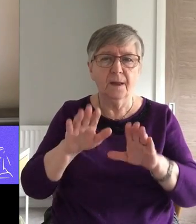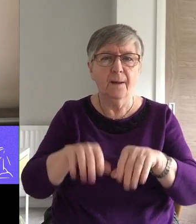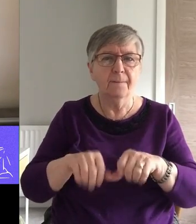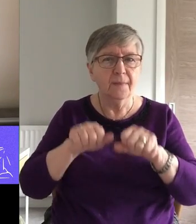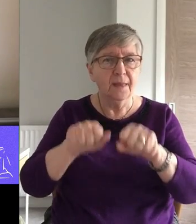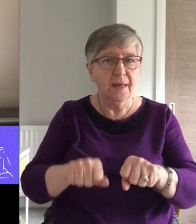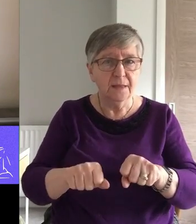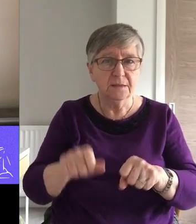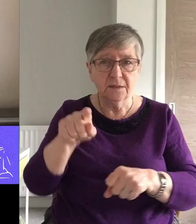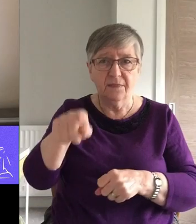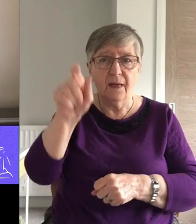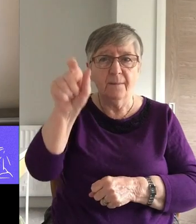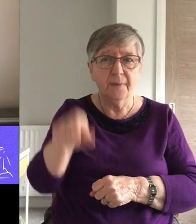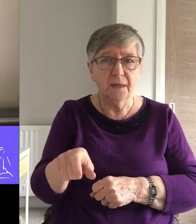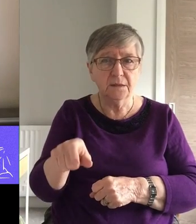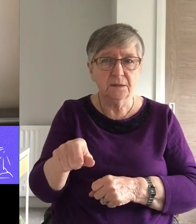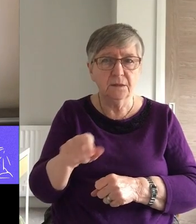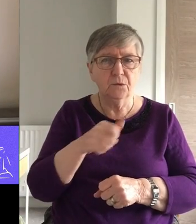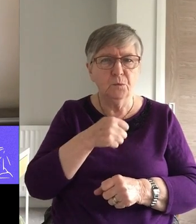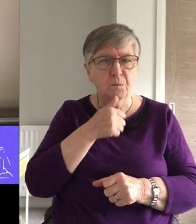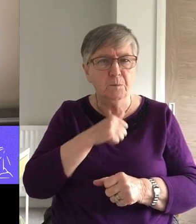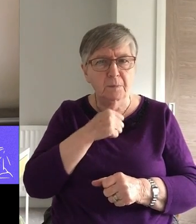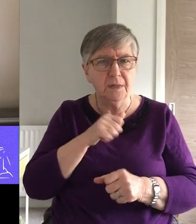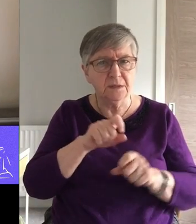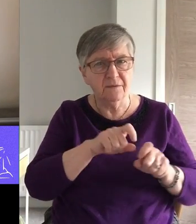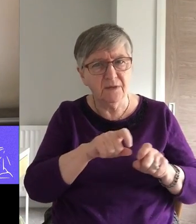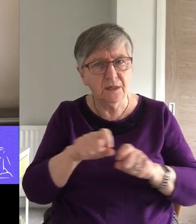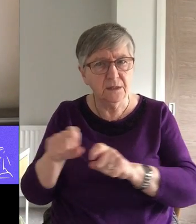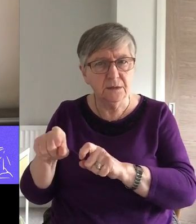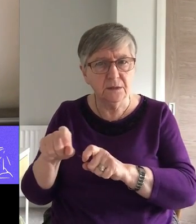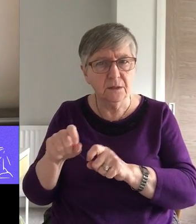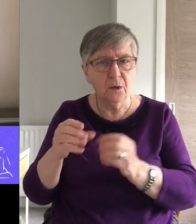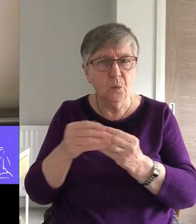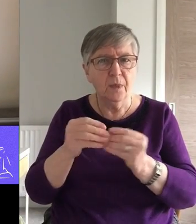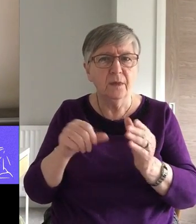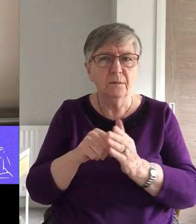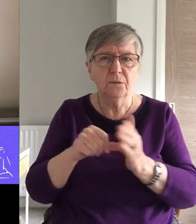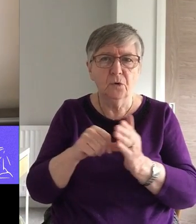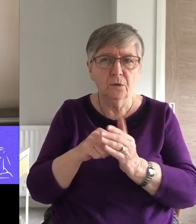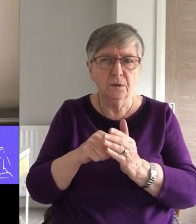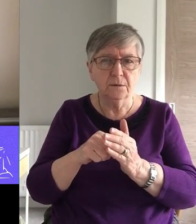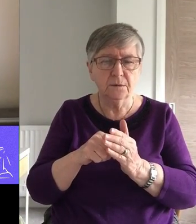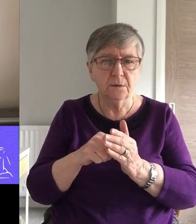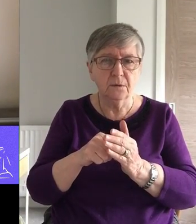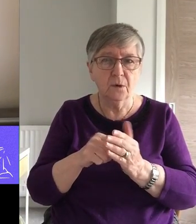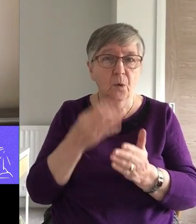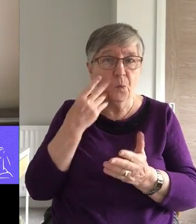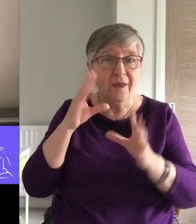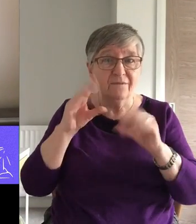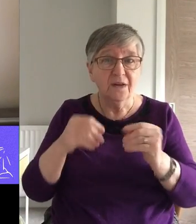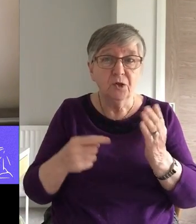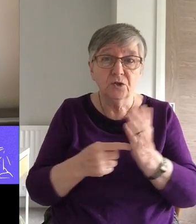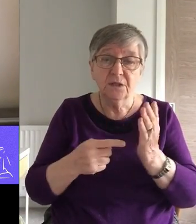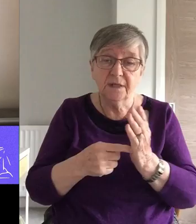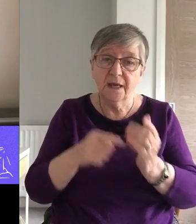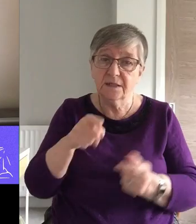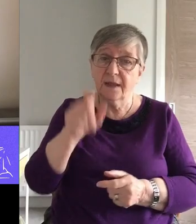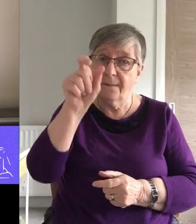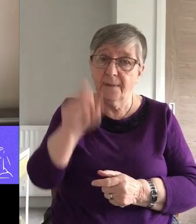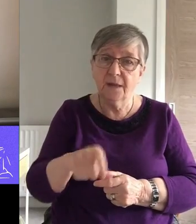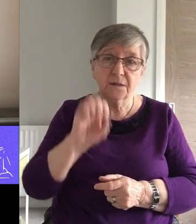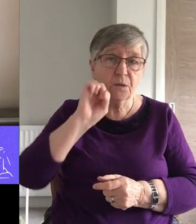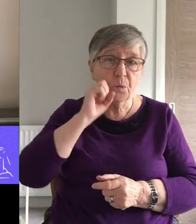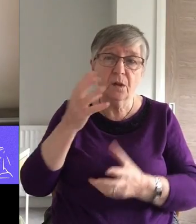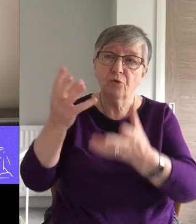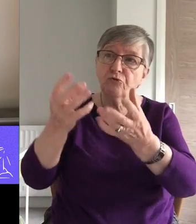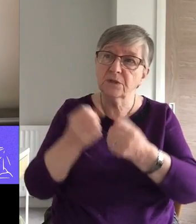Blessed is the one who perseveres under trial, because having stood the test, the person will receive the crown